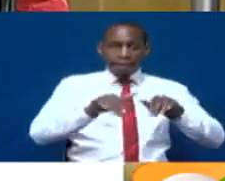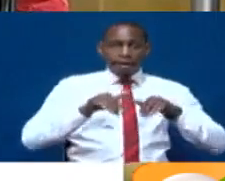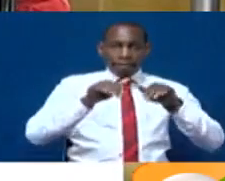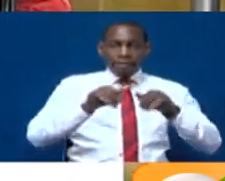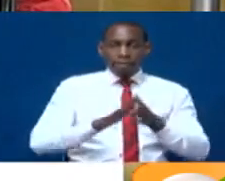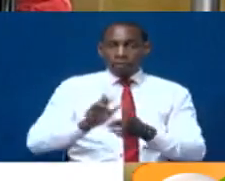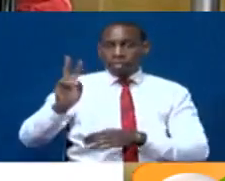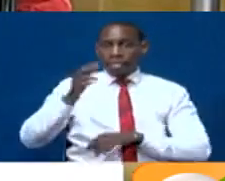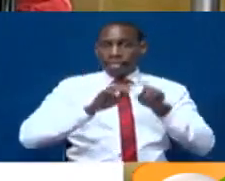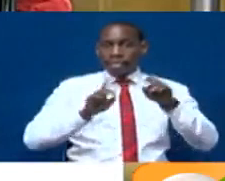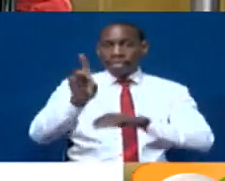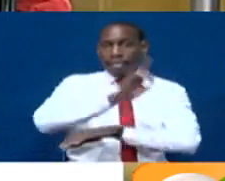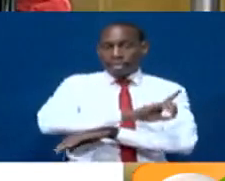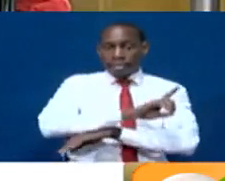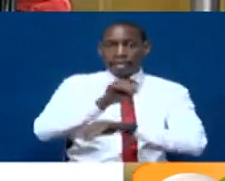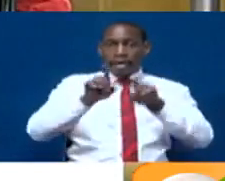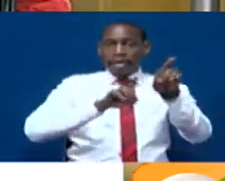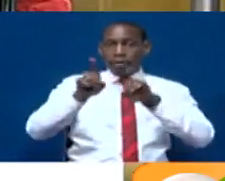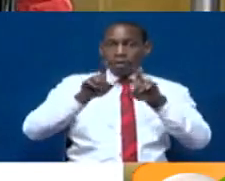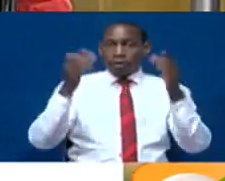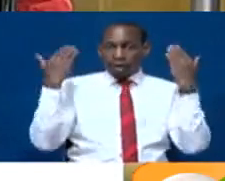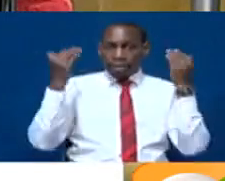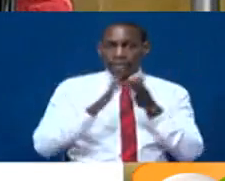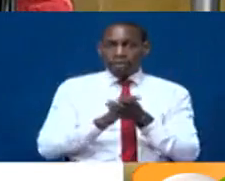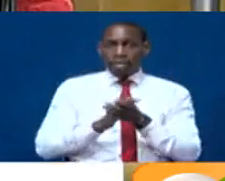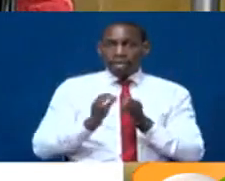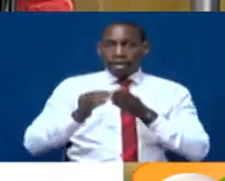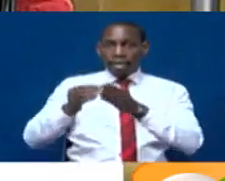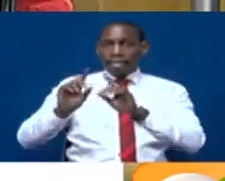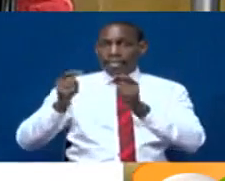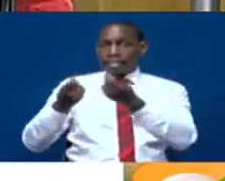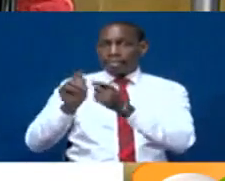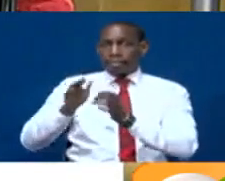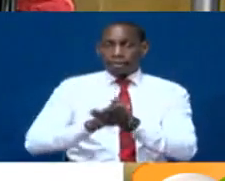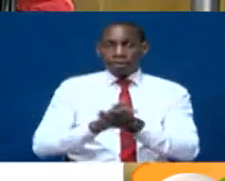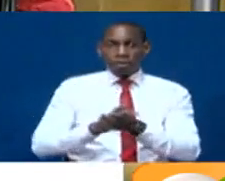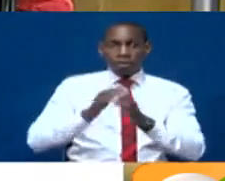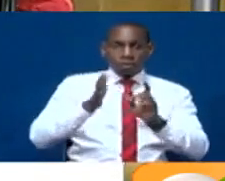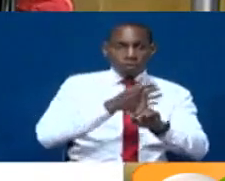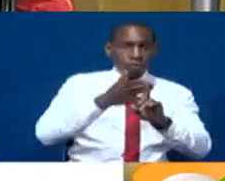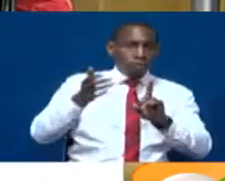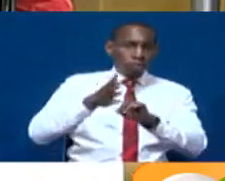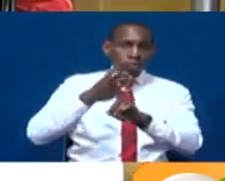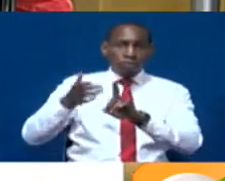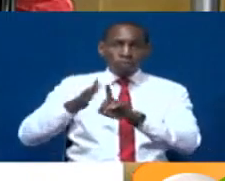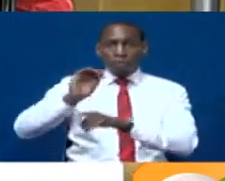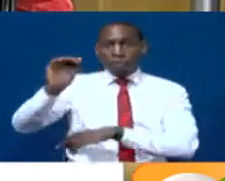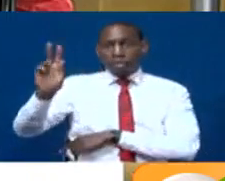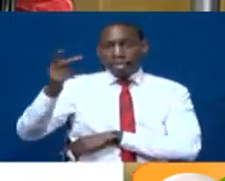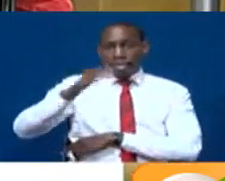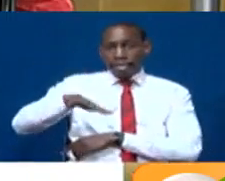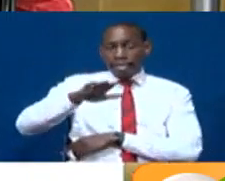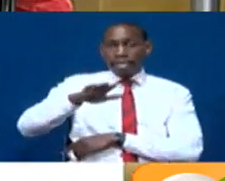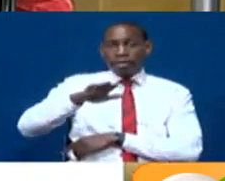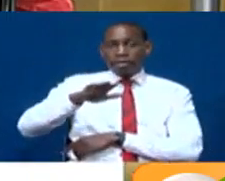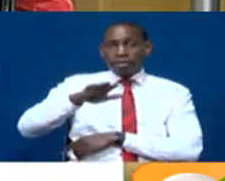his second day of the Meru tour, as he led the Kenya Kwanza team on a charm offensive of the Mount Kenya region